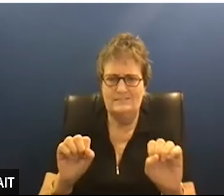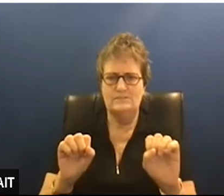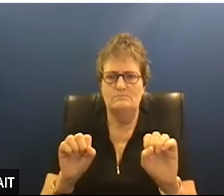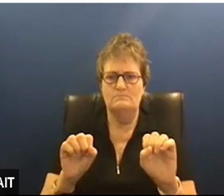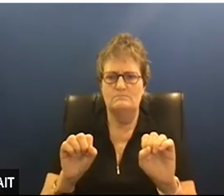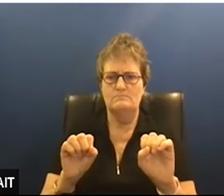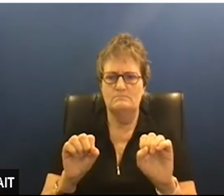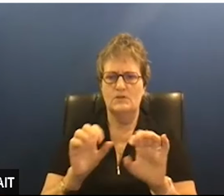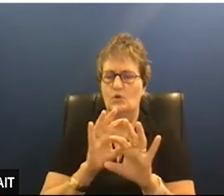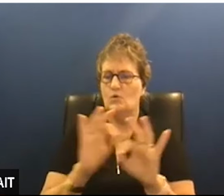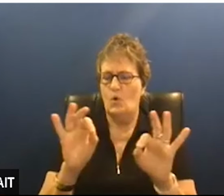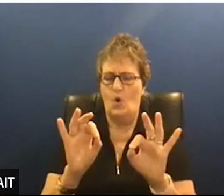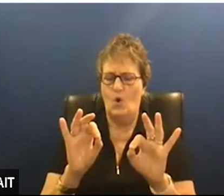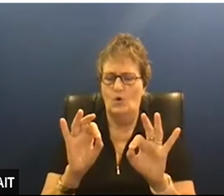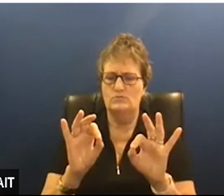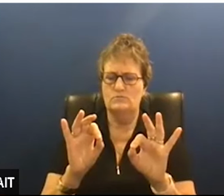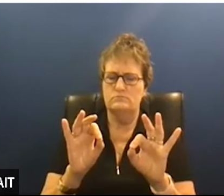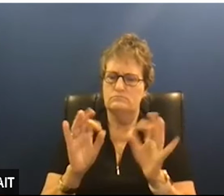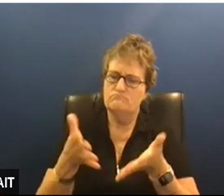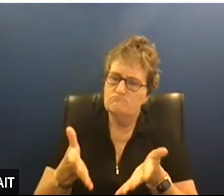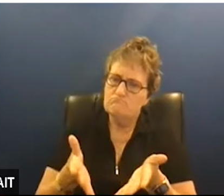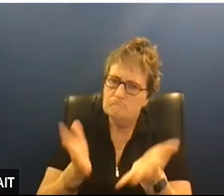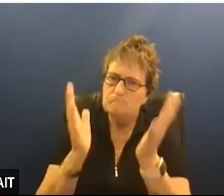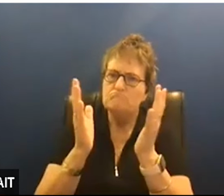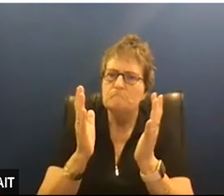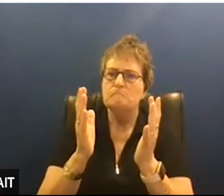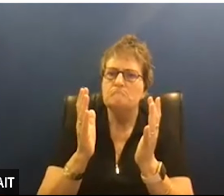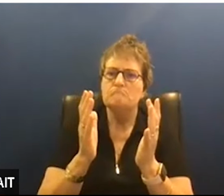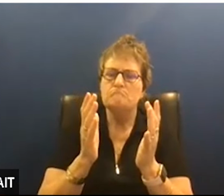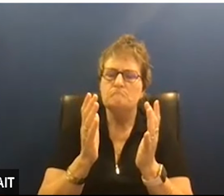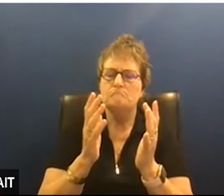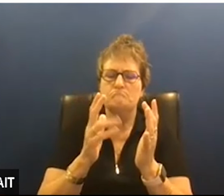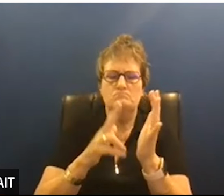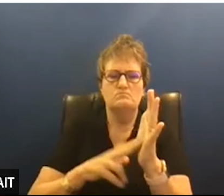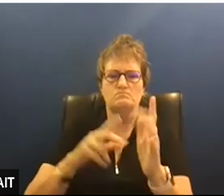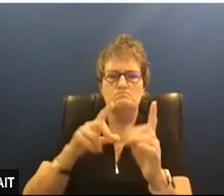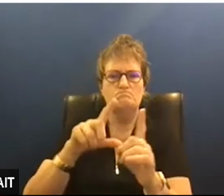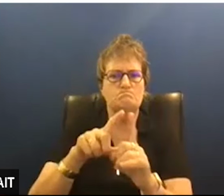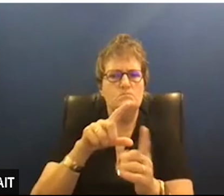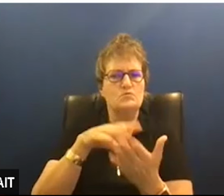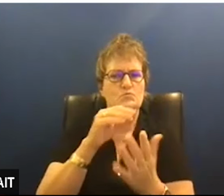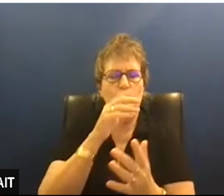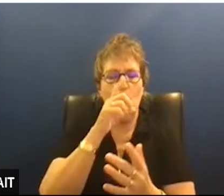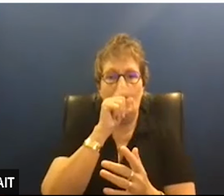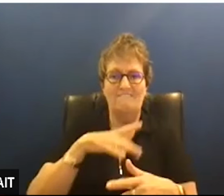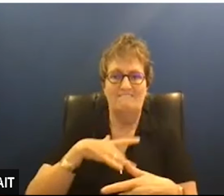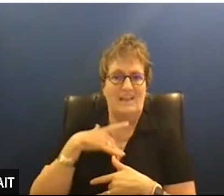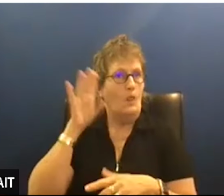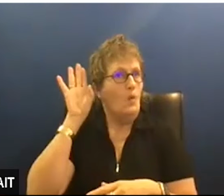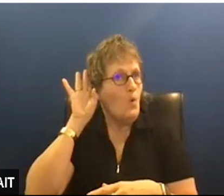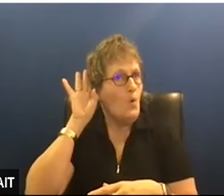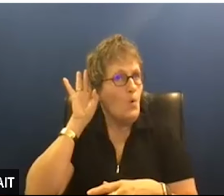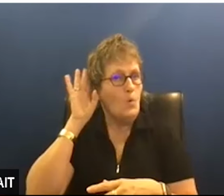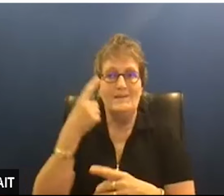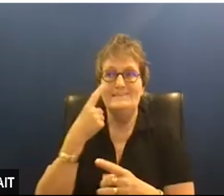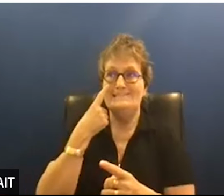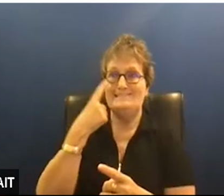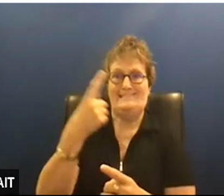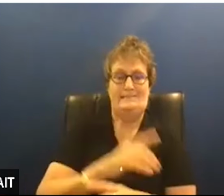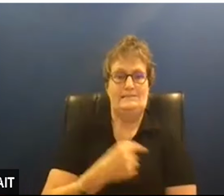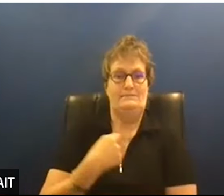adequately provided neurodiverse students with a sense of being heard and seen? Another one is, why do you think neurodiverse